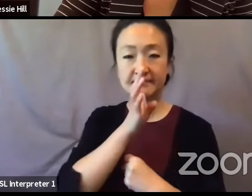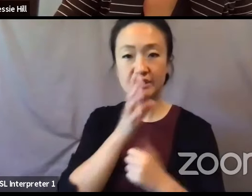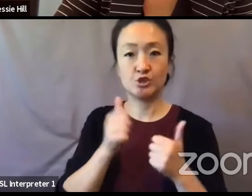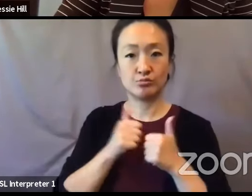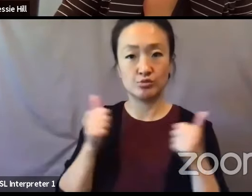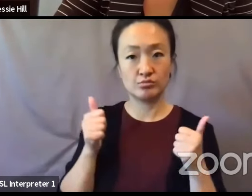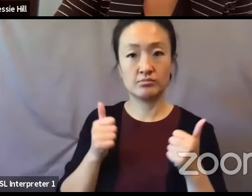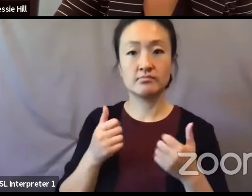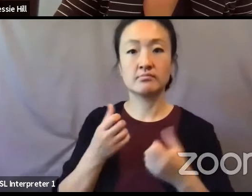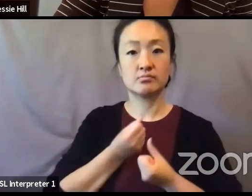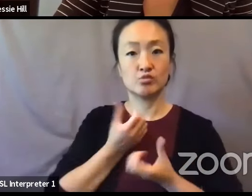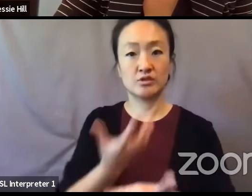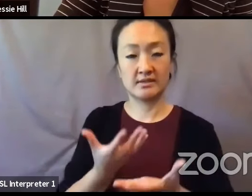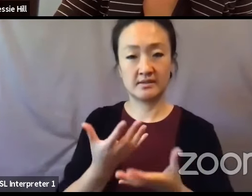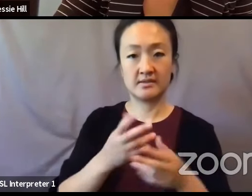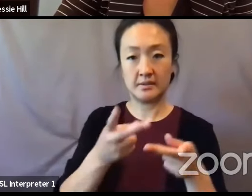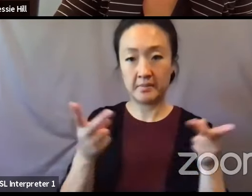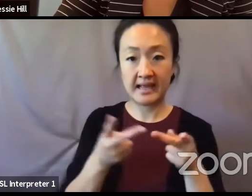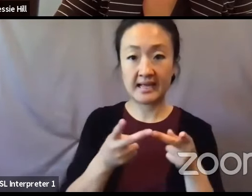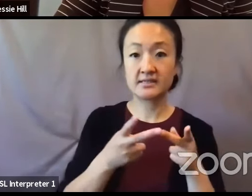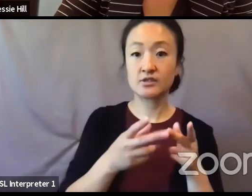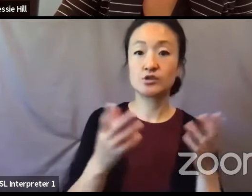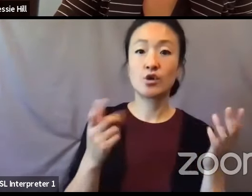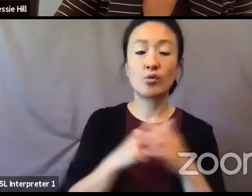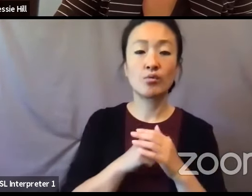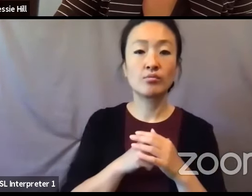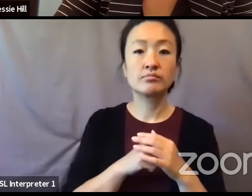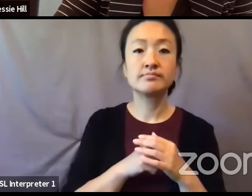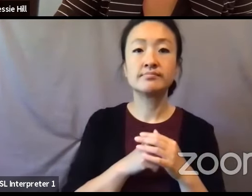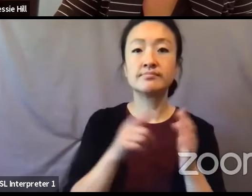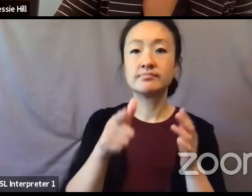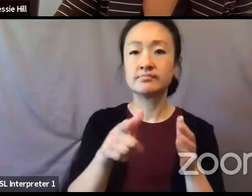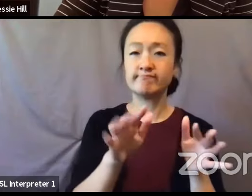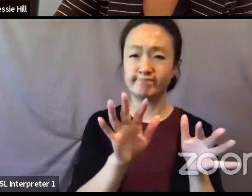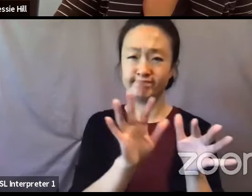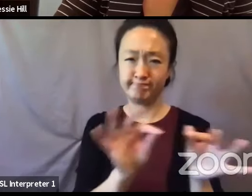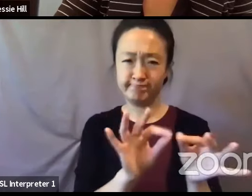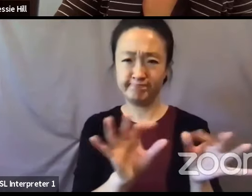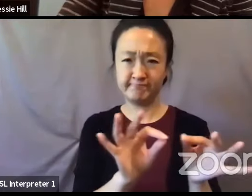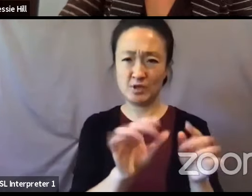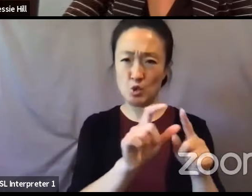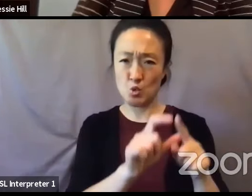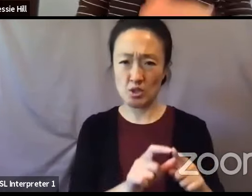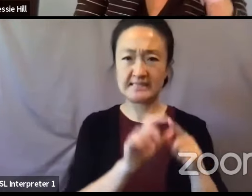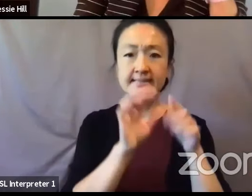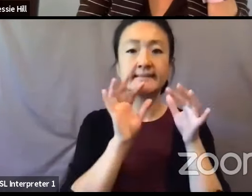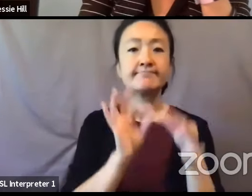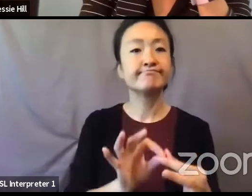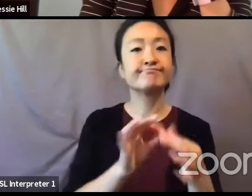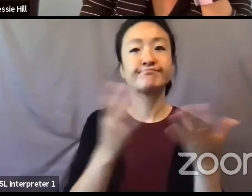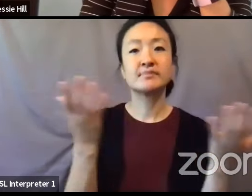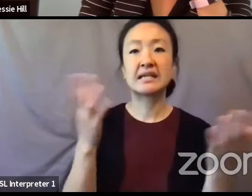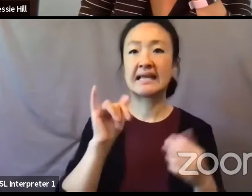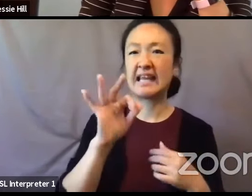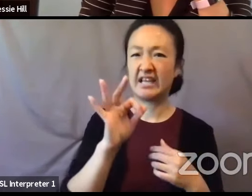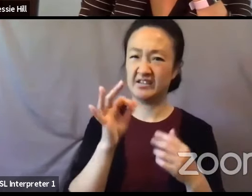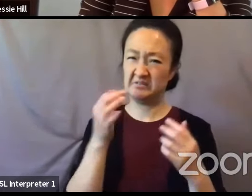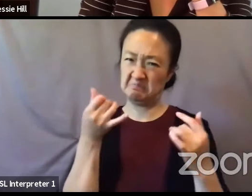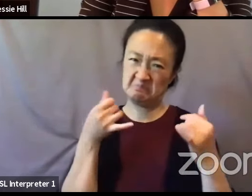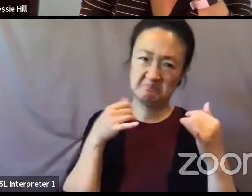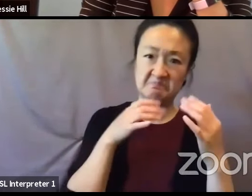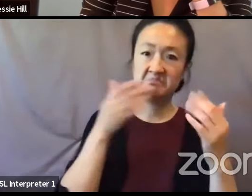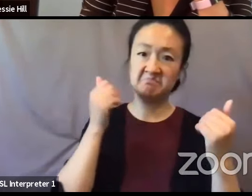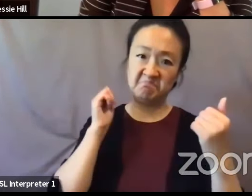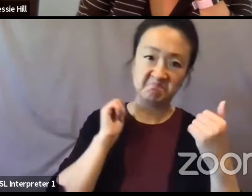like incitement and fighting words typically are understood to be about someone getting in your face, directing